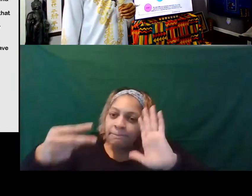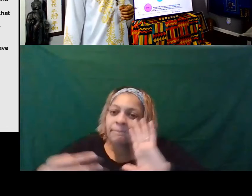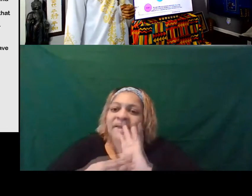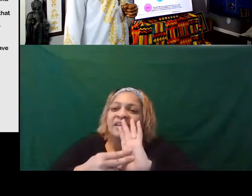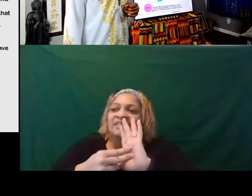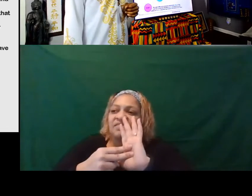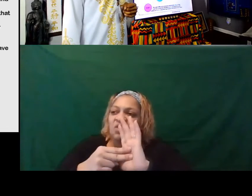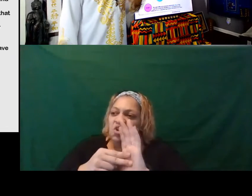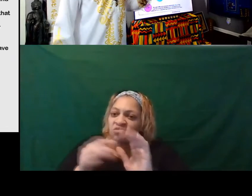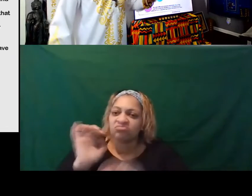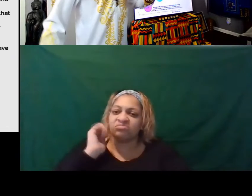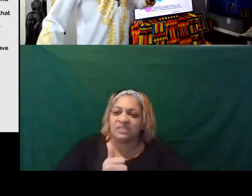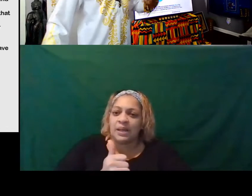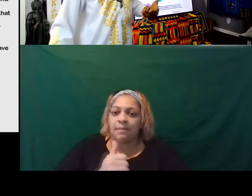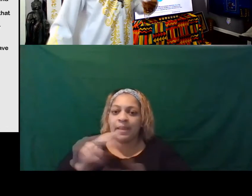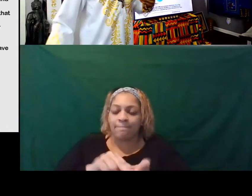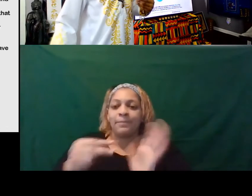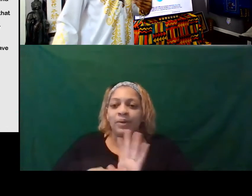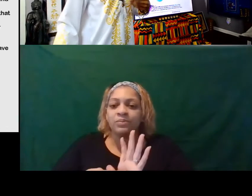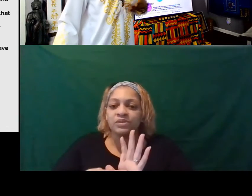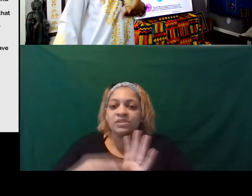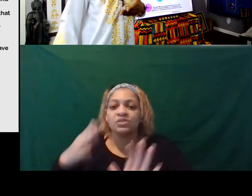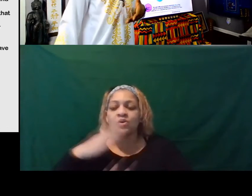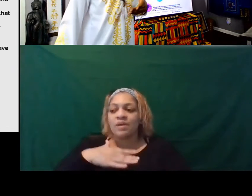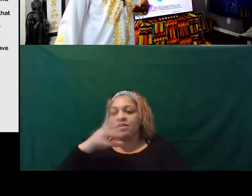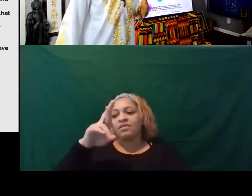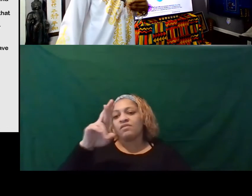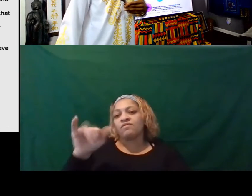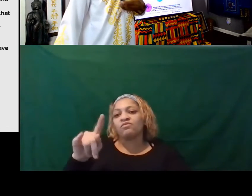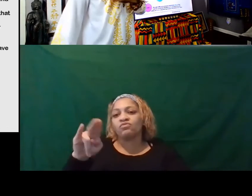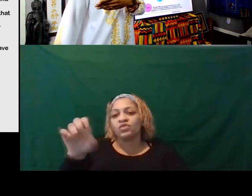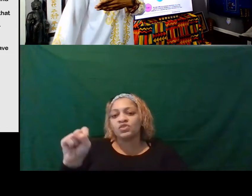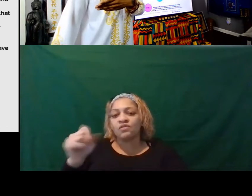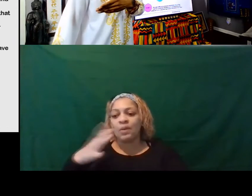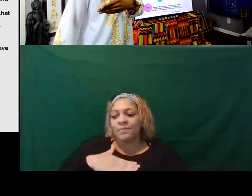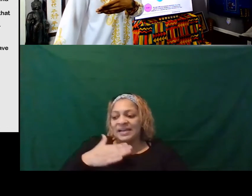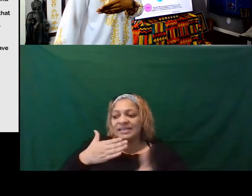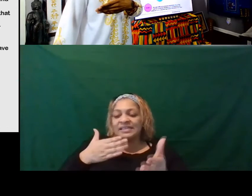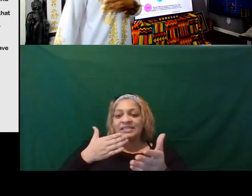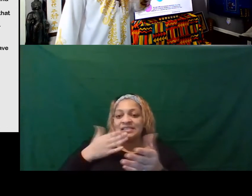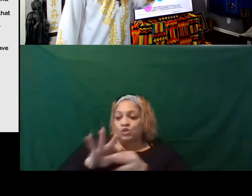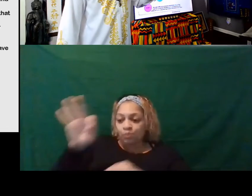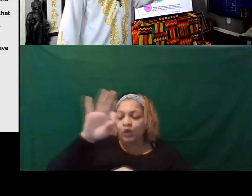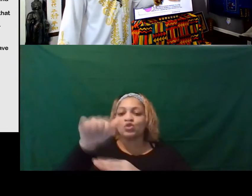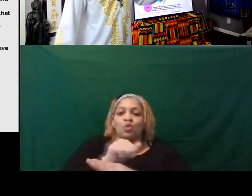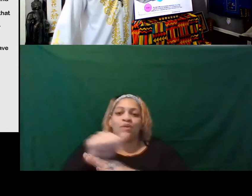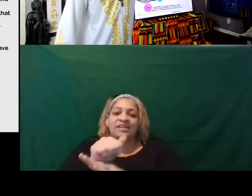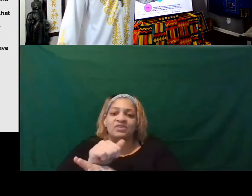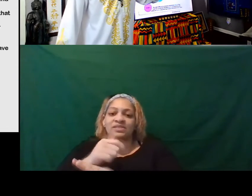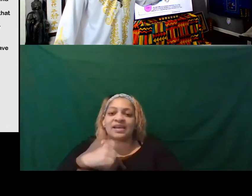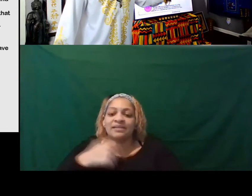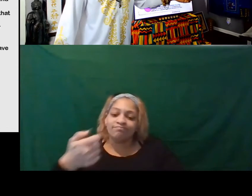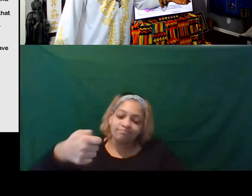of purpose. So like my ritual for when I'm doing my spiritual practice in my office downstairs is I light a